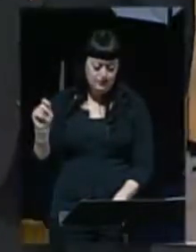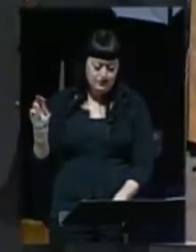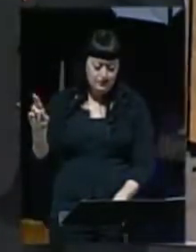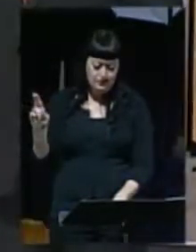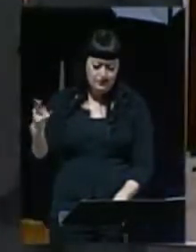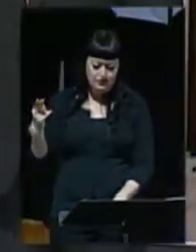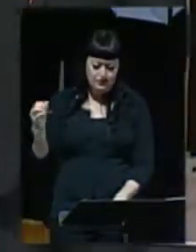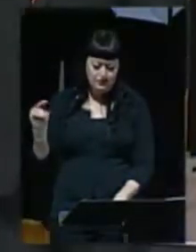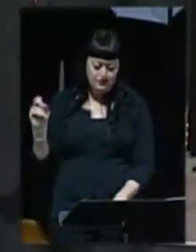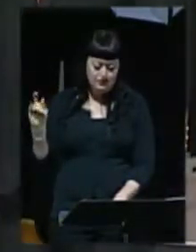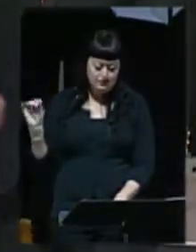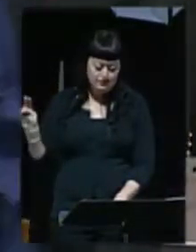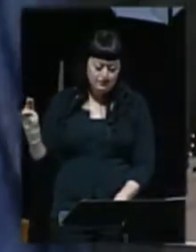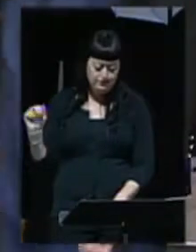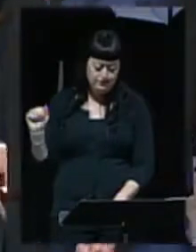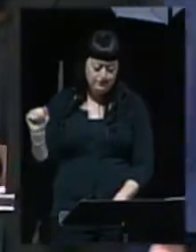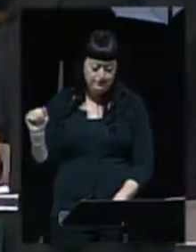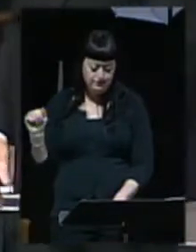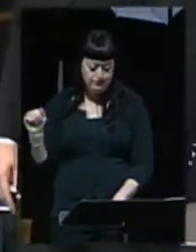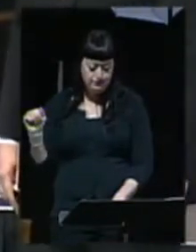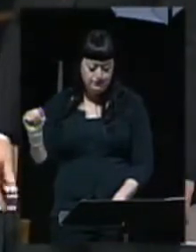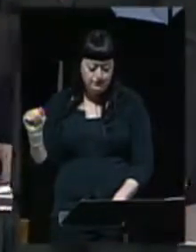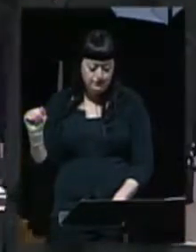Gunnar Hansen.